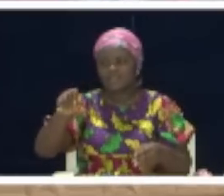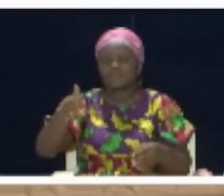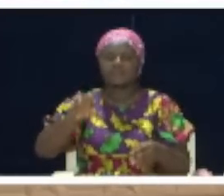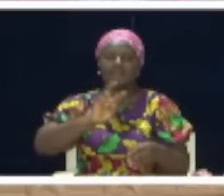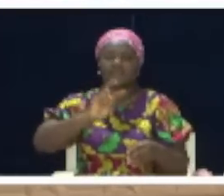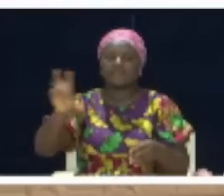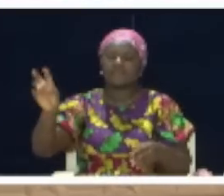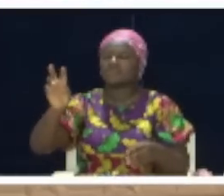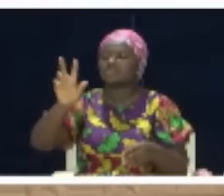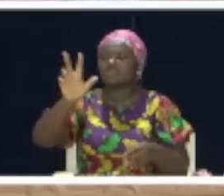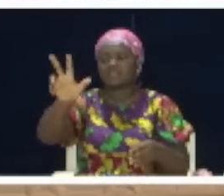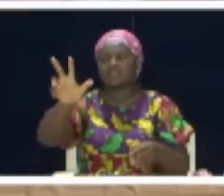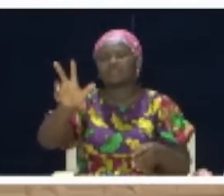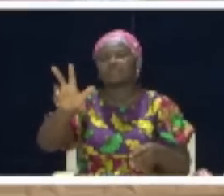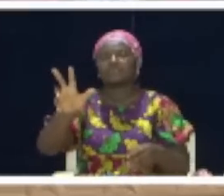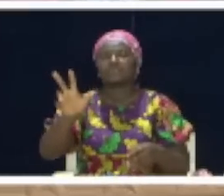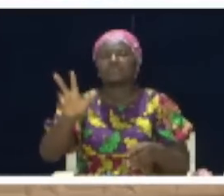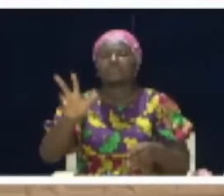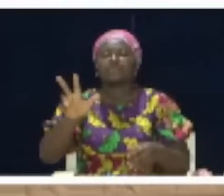Hebrews 11:3